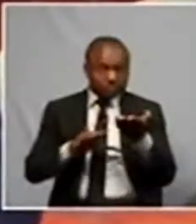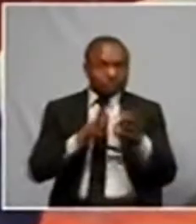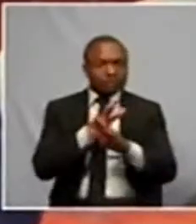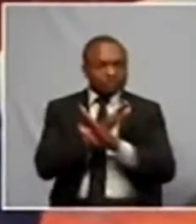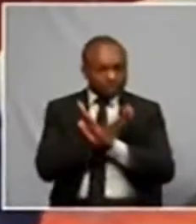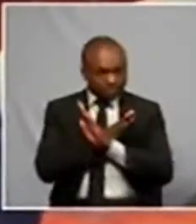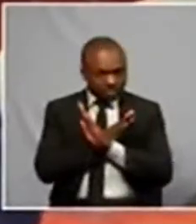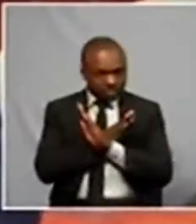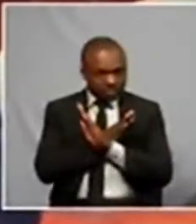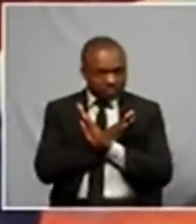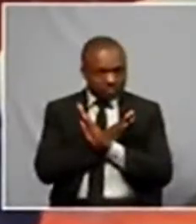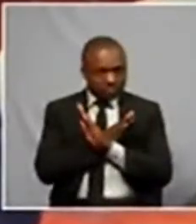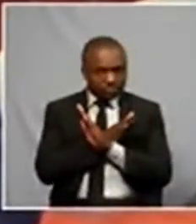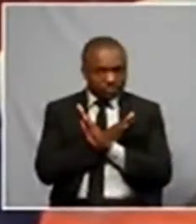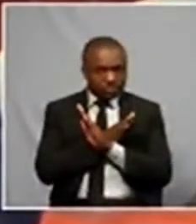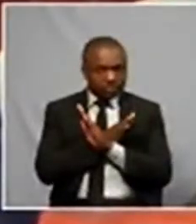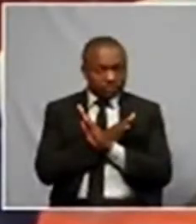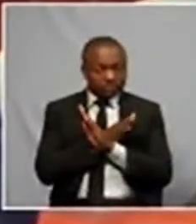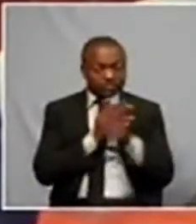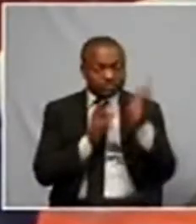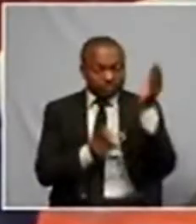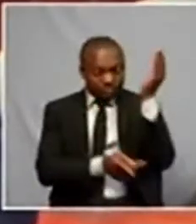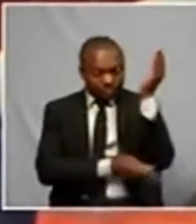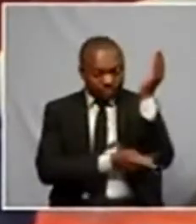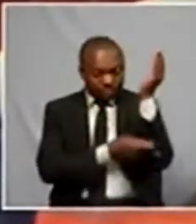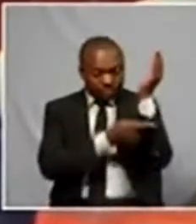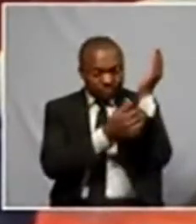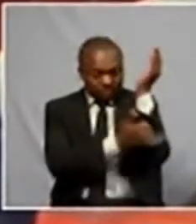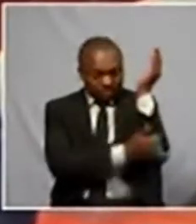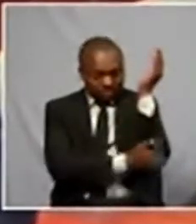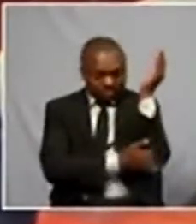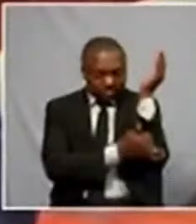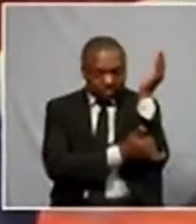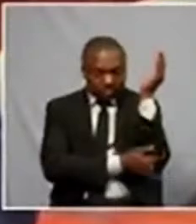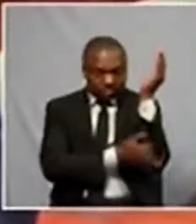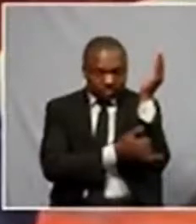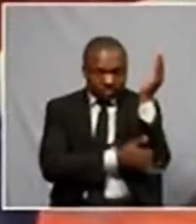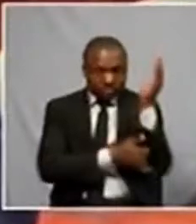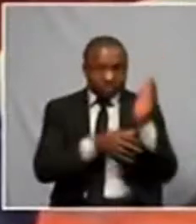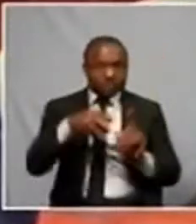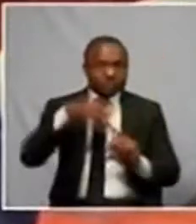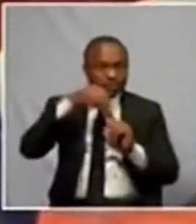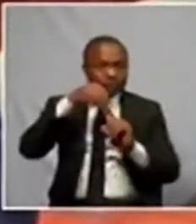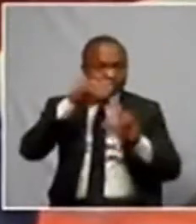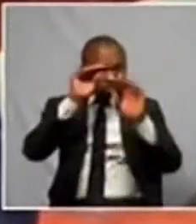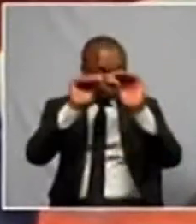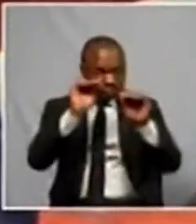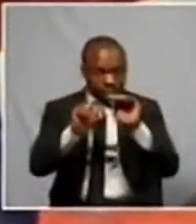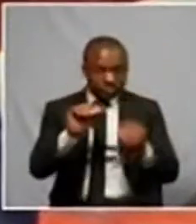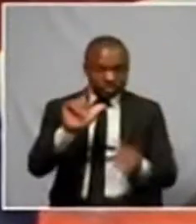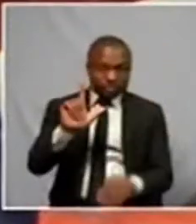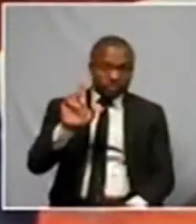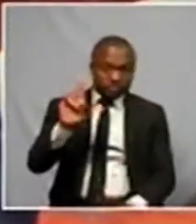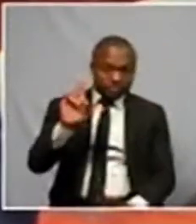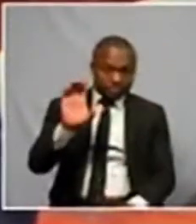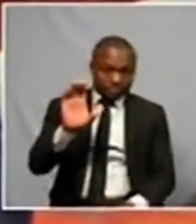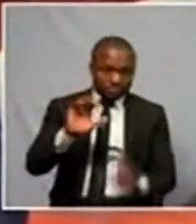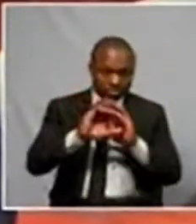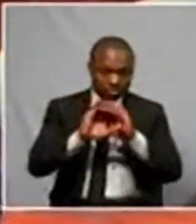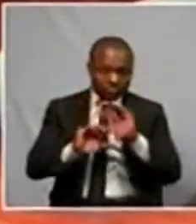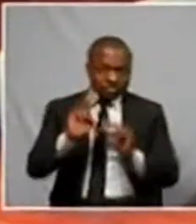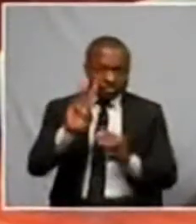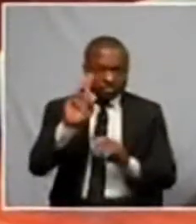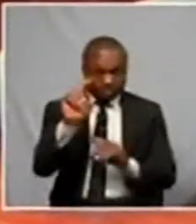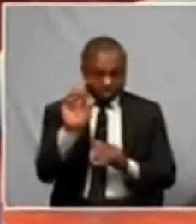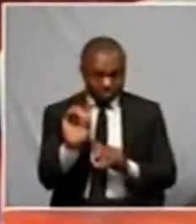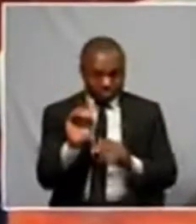is a least developed country, and the special and differential treatment that is provided for LDCs under the WTO gives